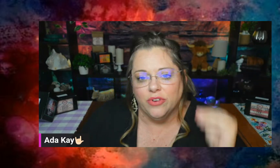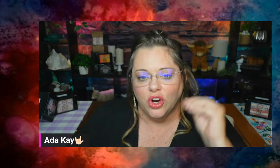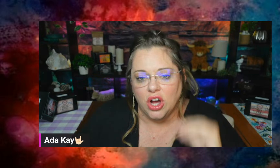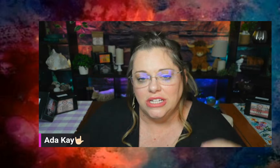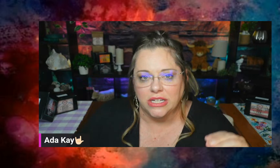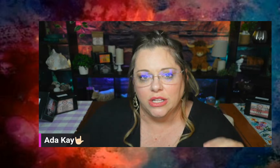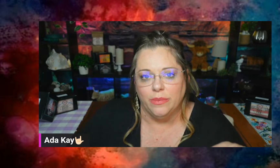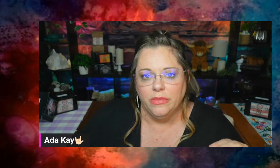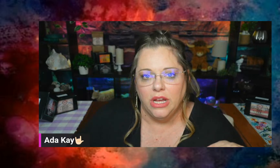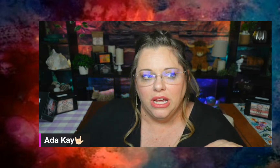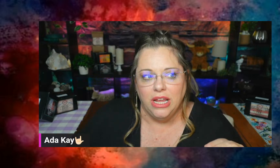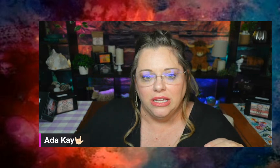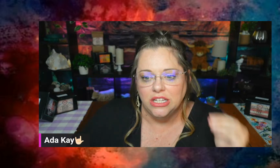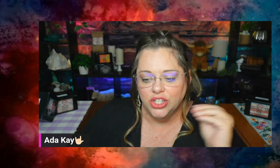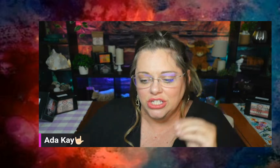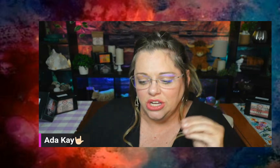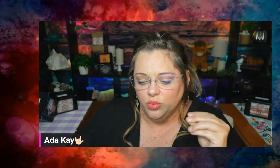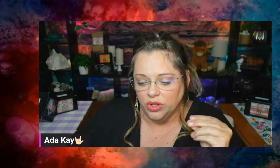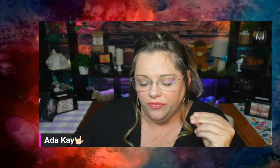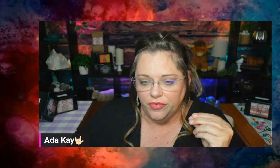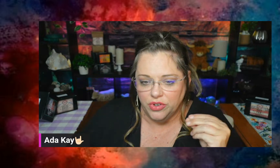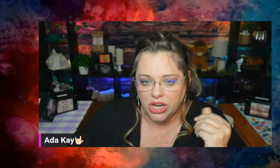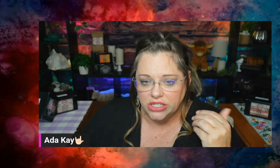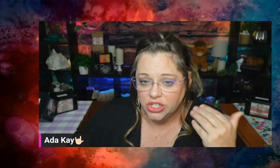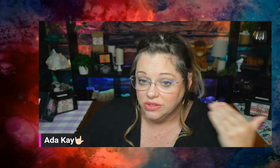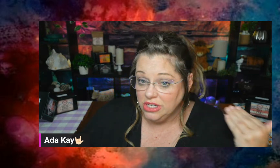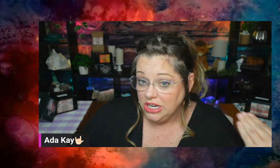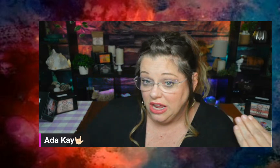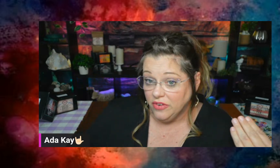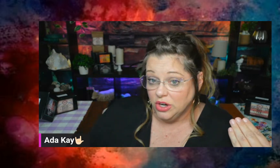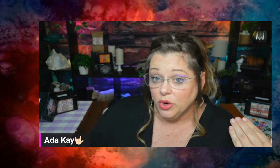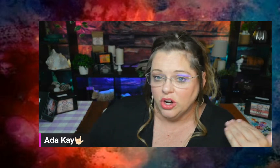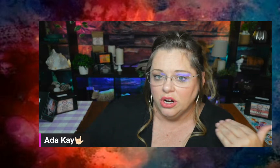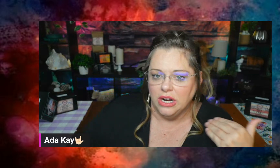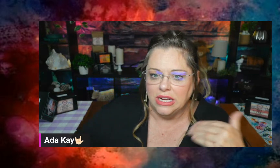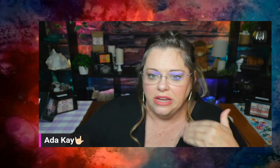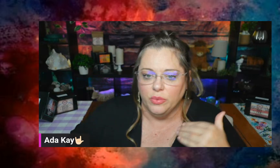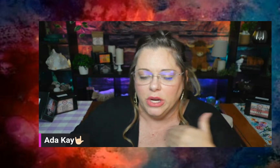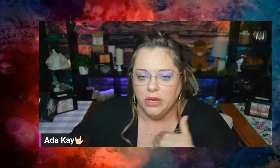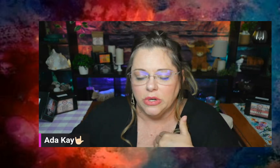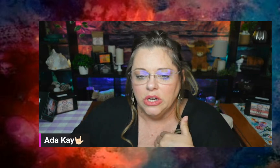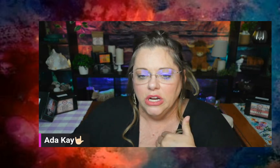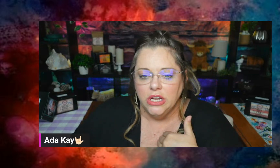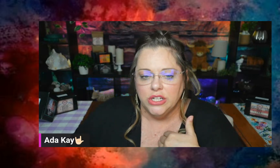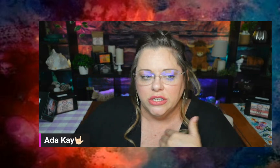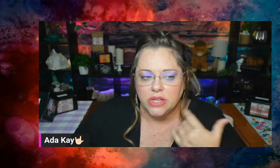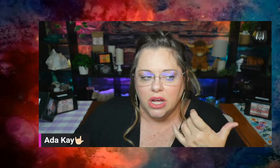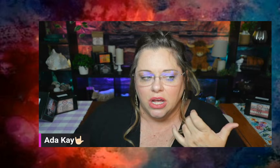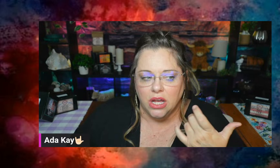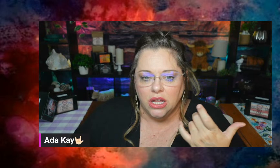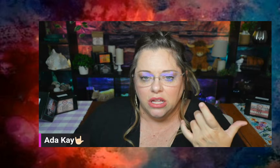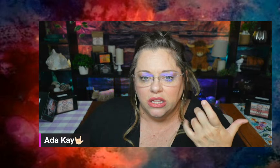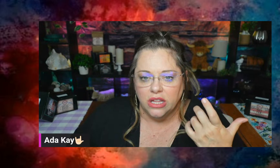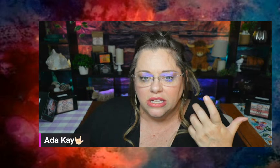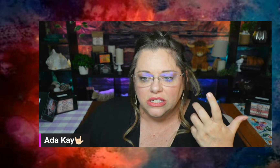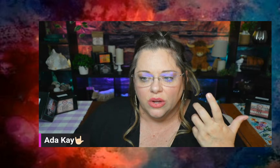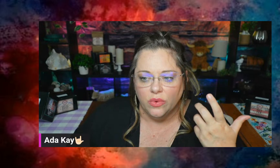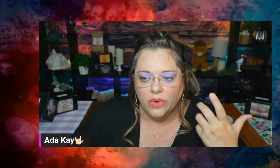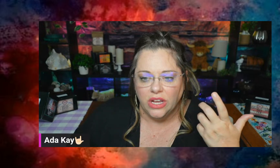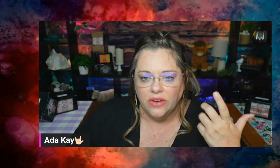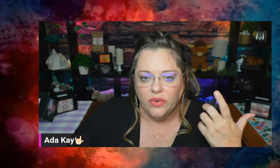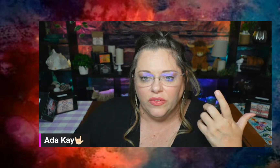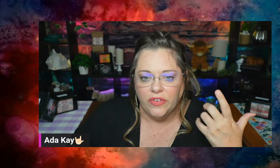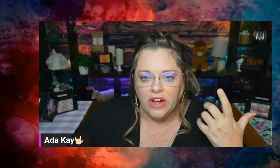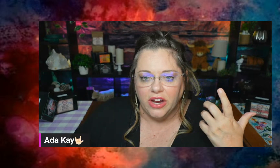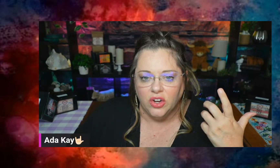I never contacted them. And then she said, well, she goes, can I have a number? And I gave her my number. She goes, that's not what